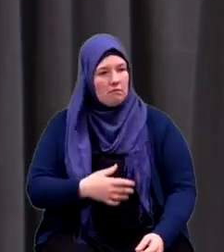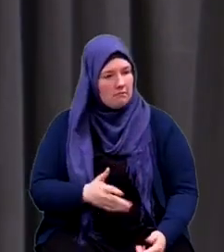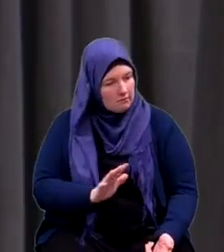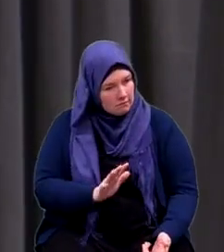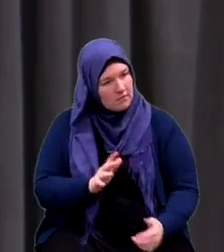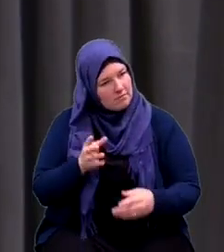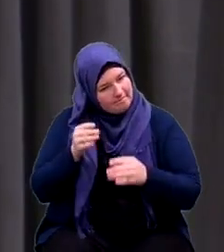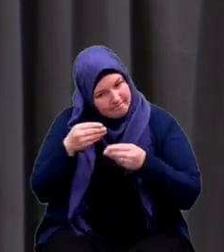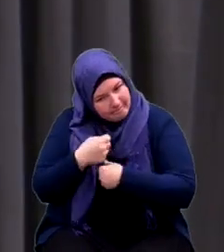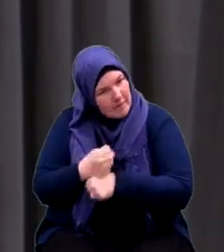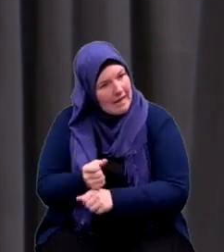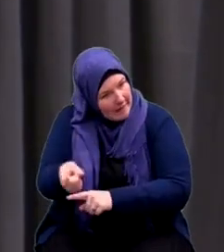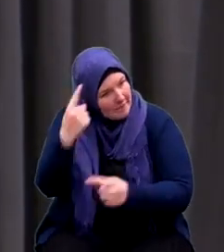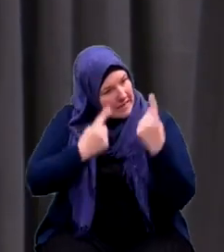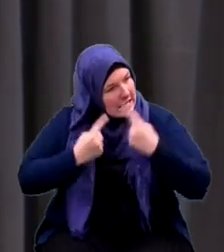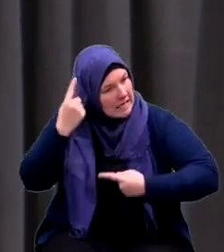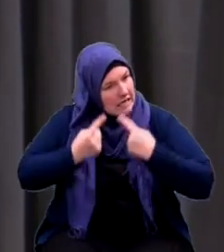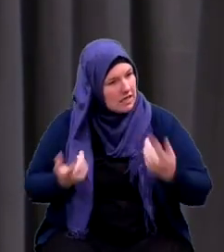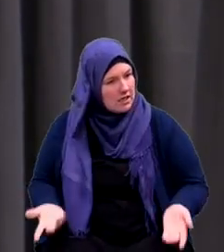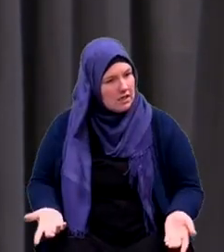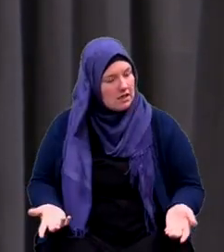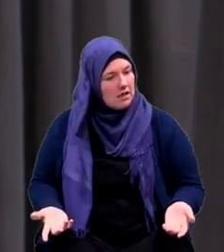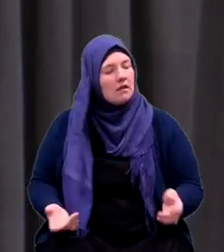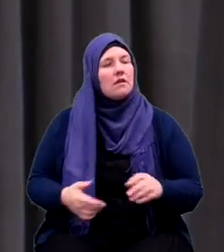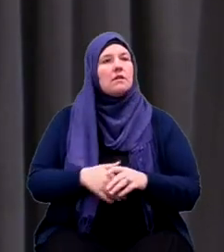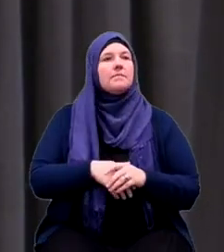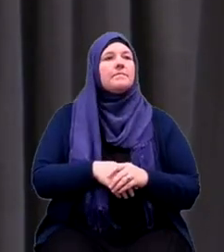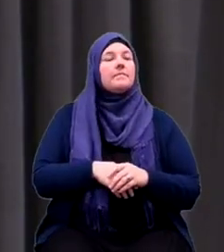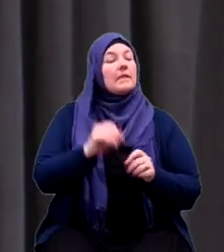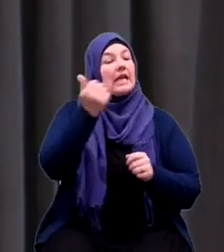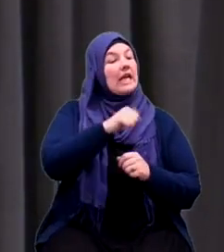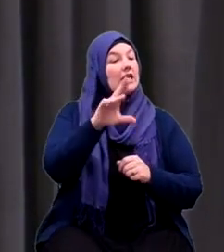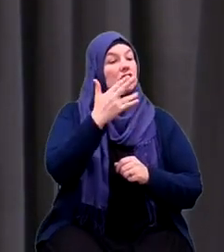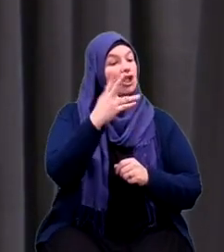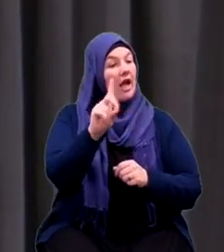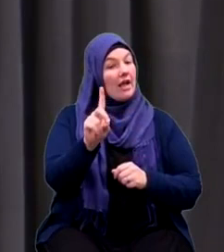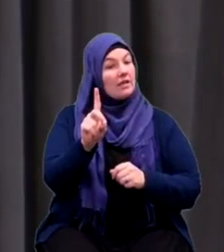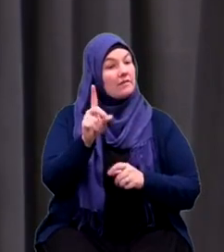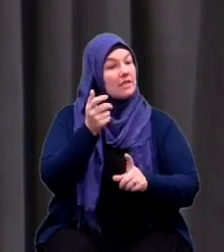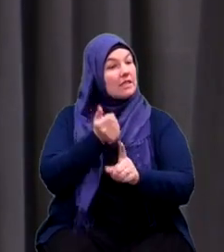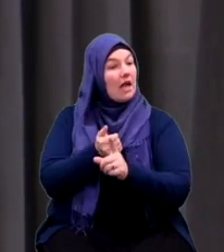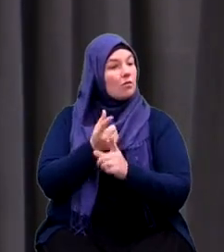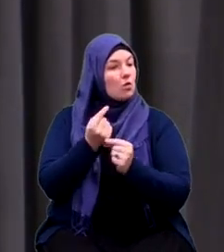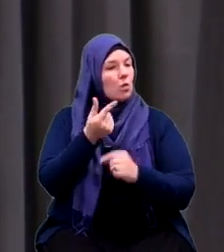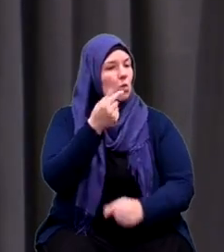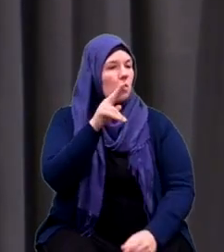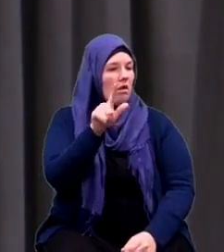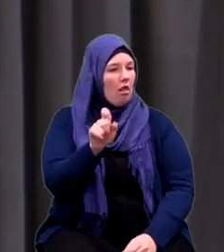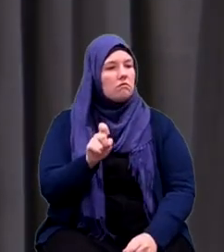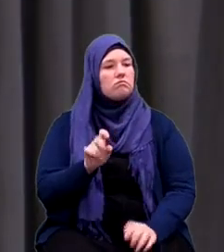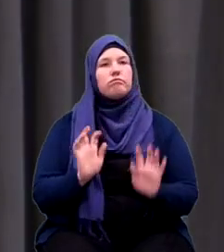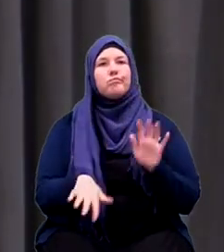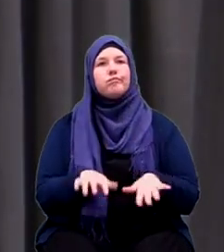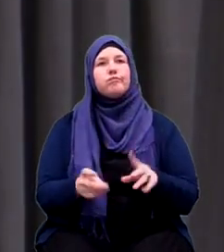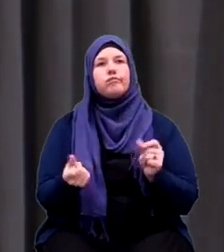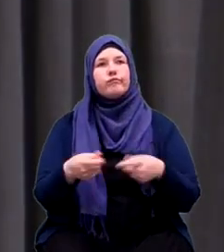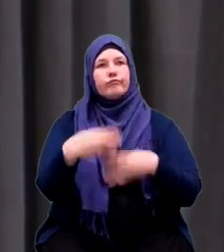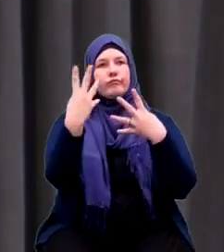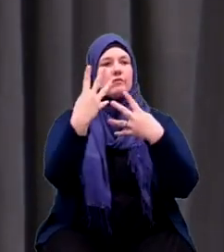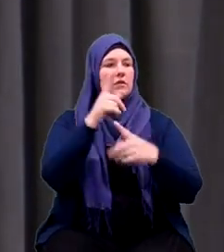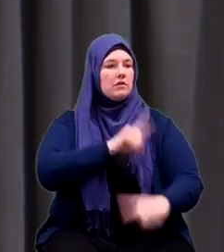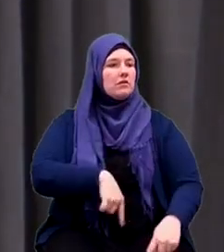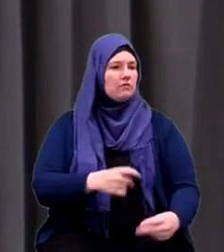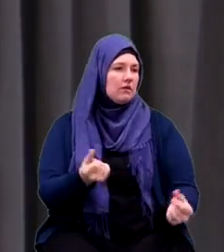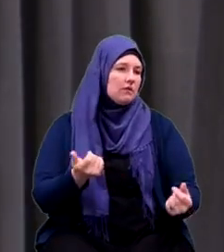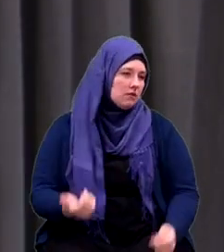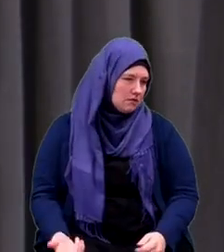search every child of ours today? They could deal with Google better than we can.